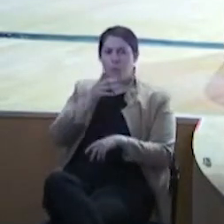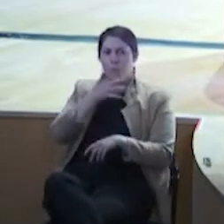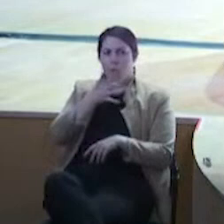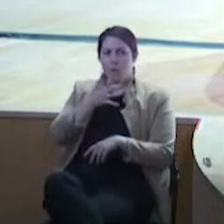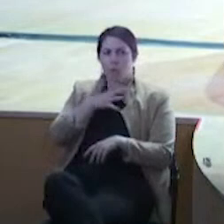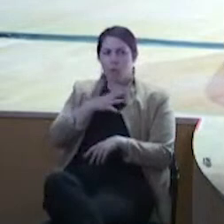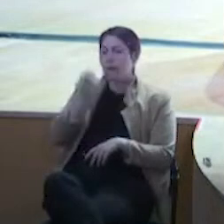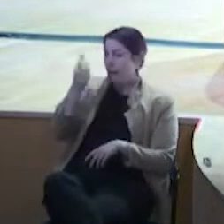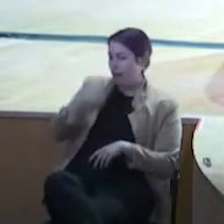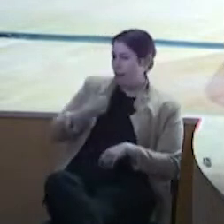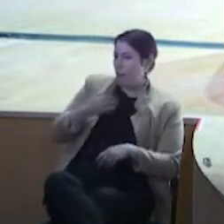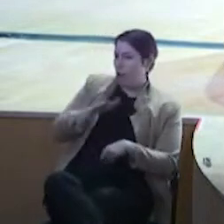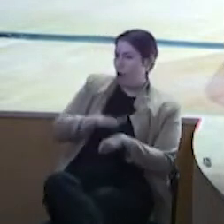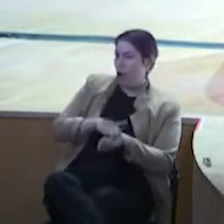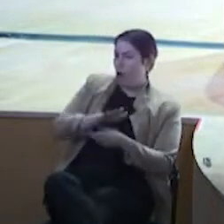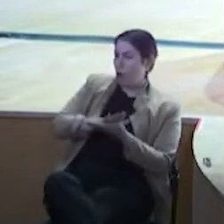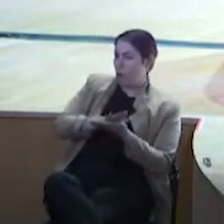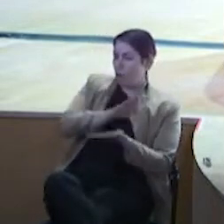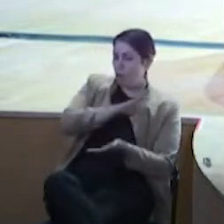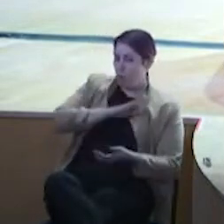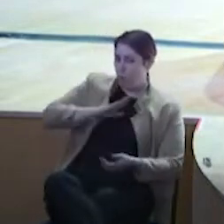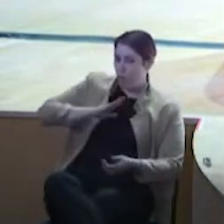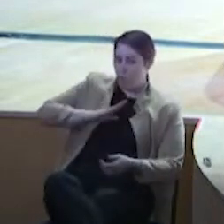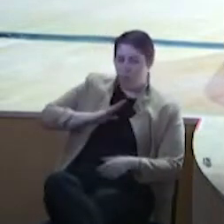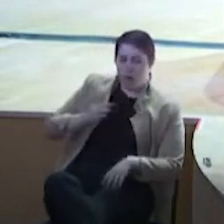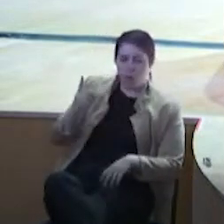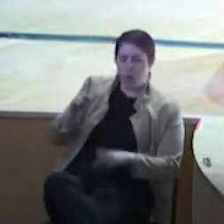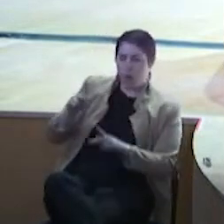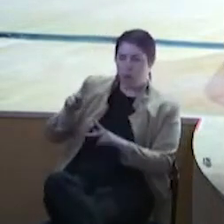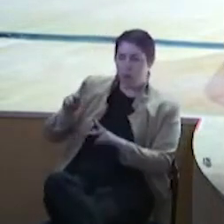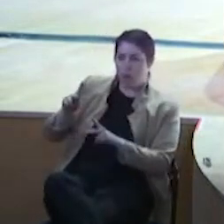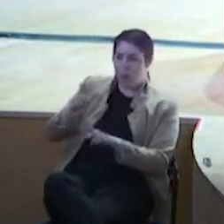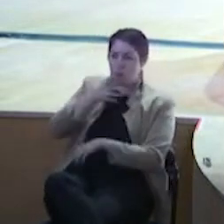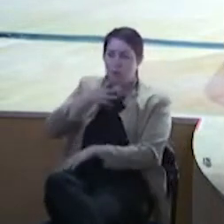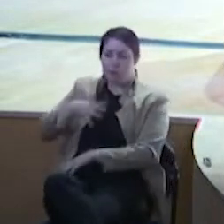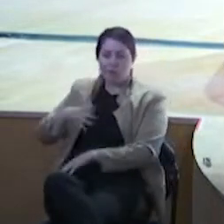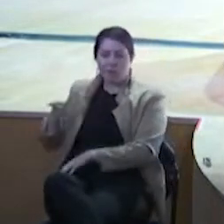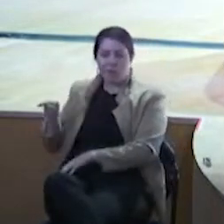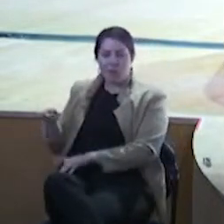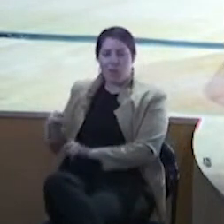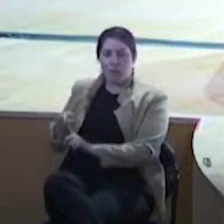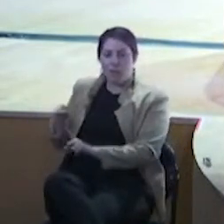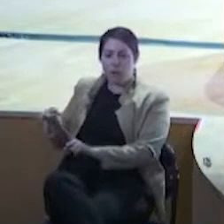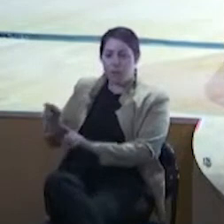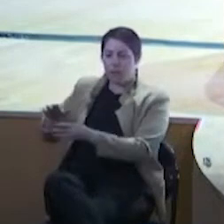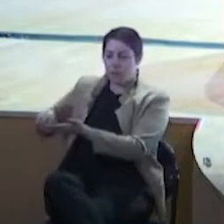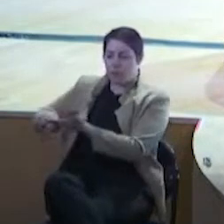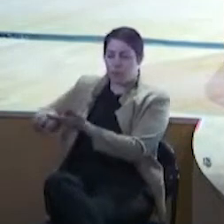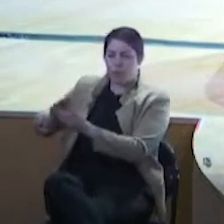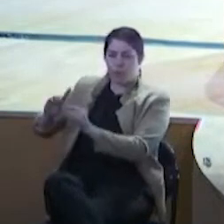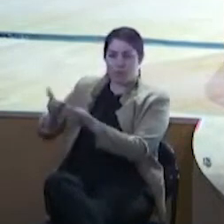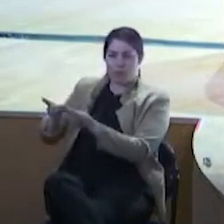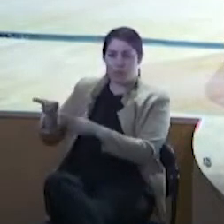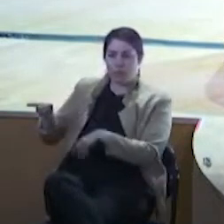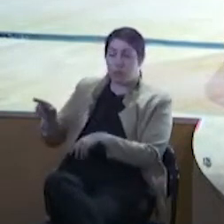the school board back home. I sit on our school school district as a board